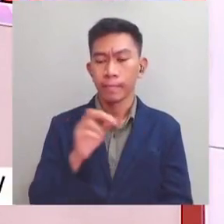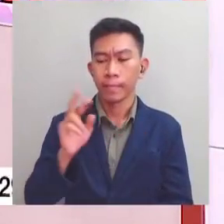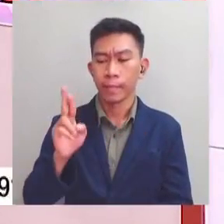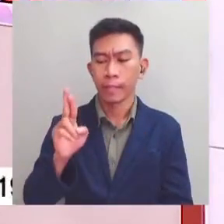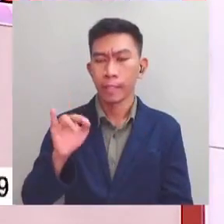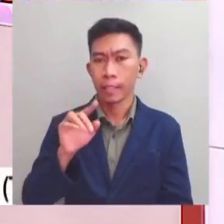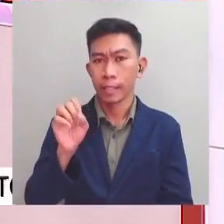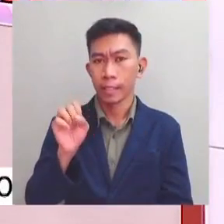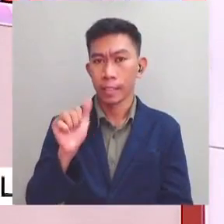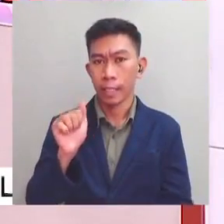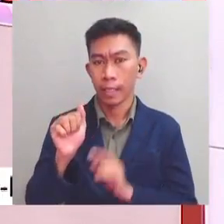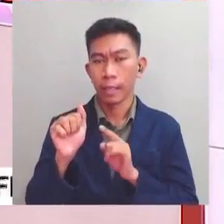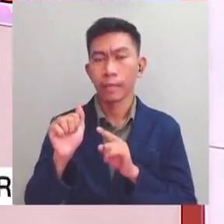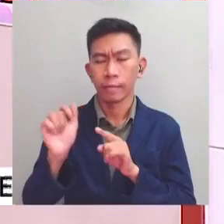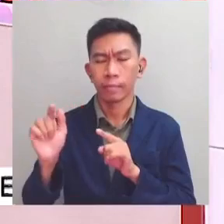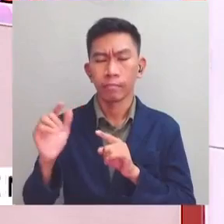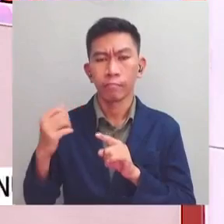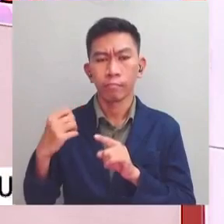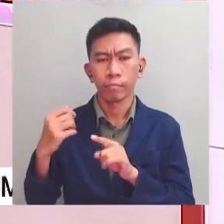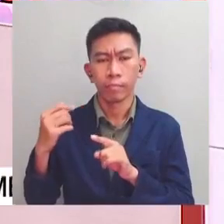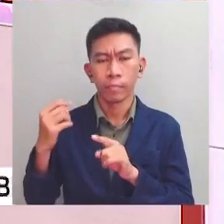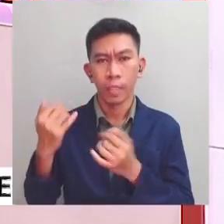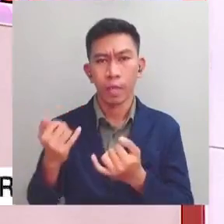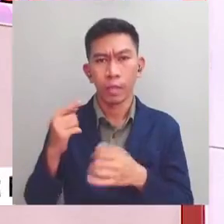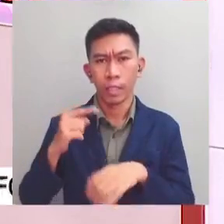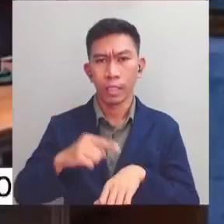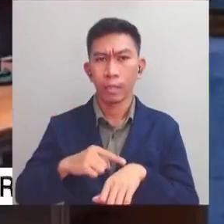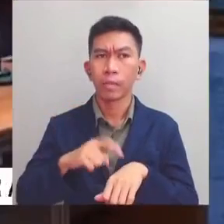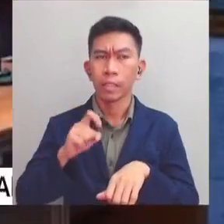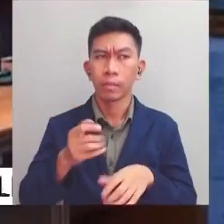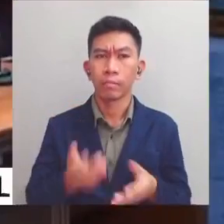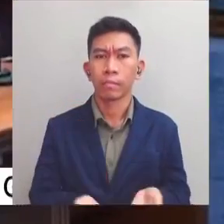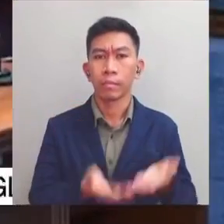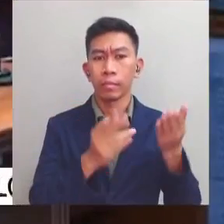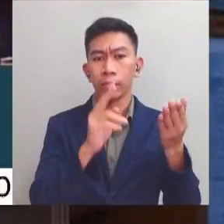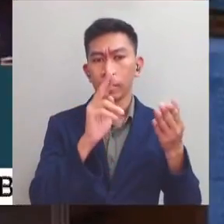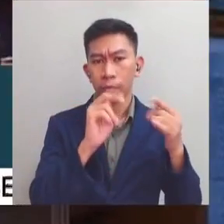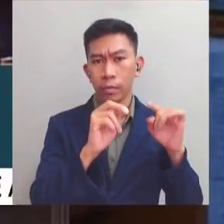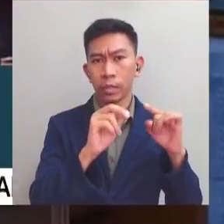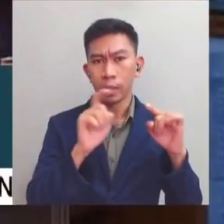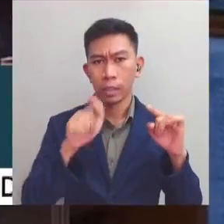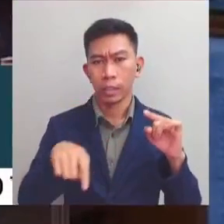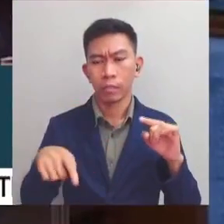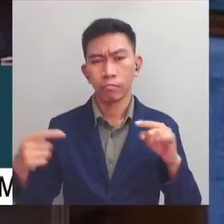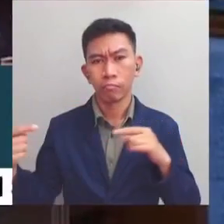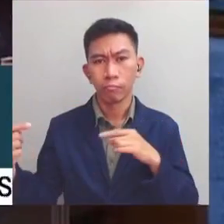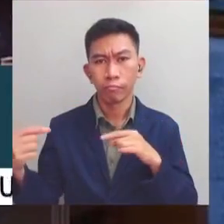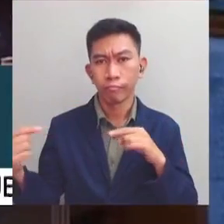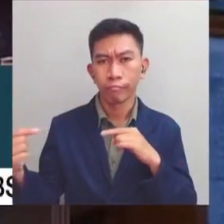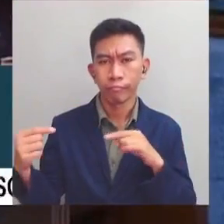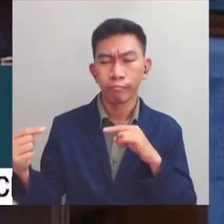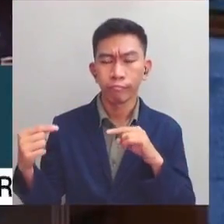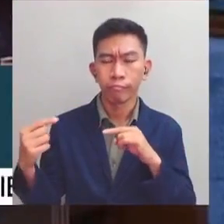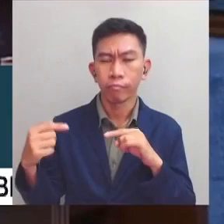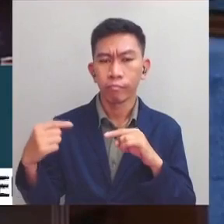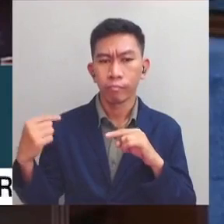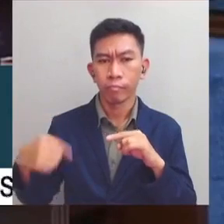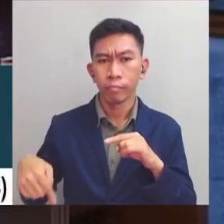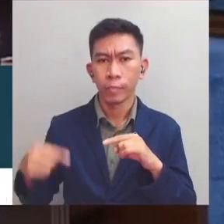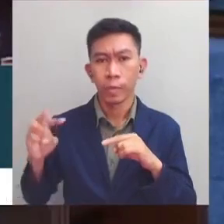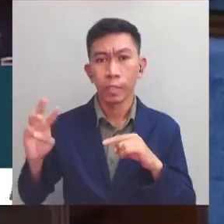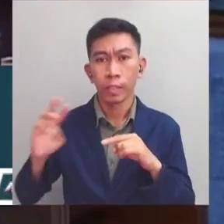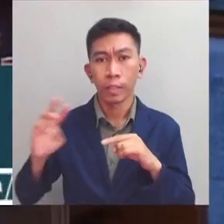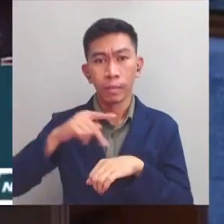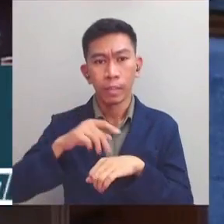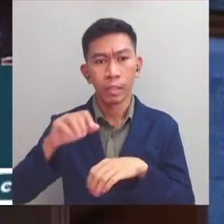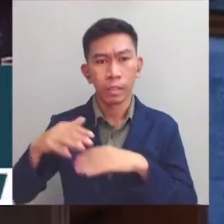the time to bring the West Philippine Sea dispute before the United Nations General Assembly. Her remark comes after several countries reaffirmed